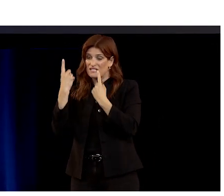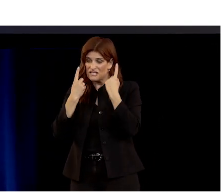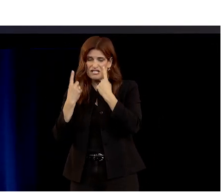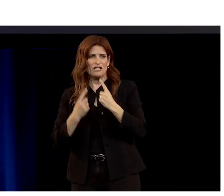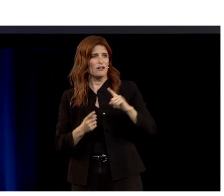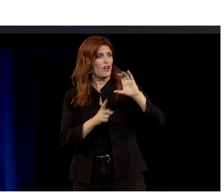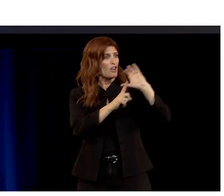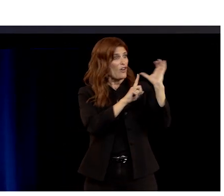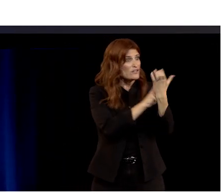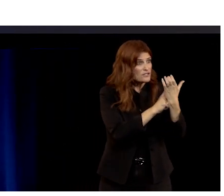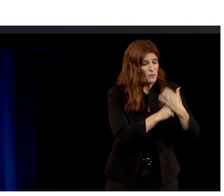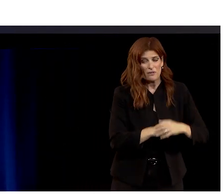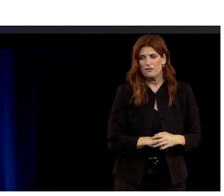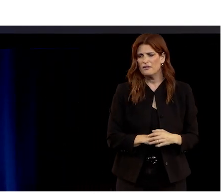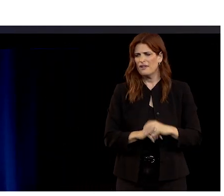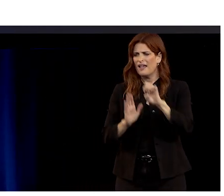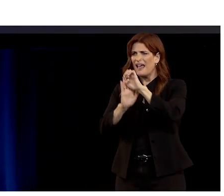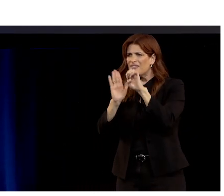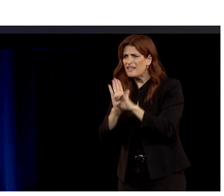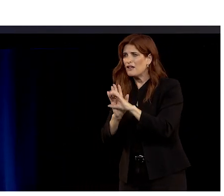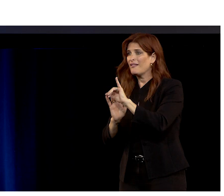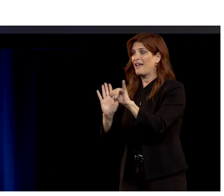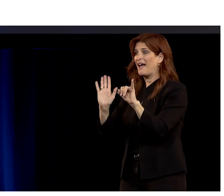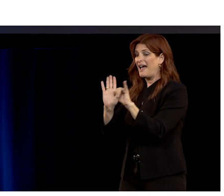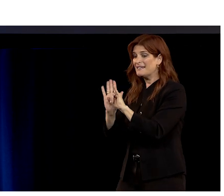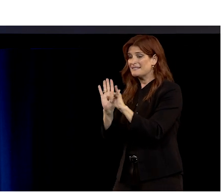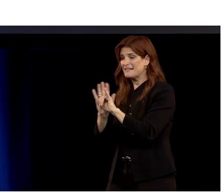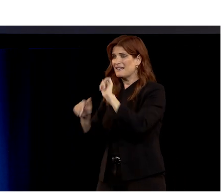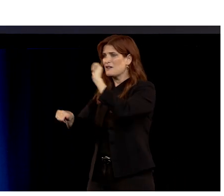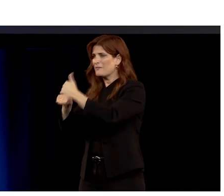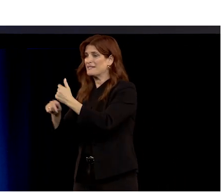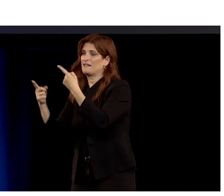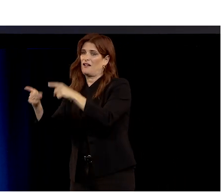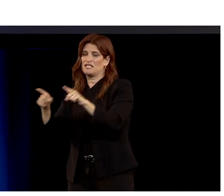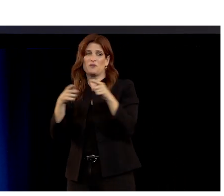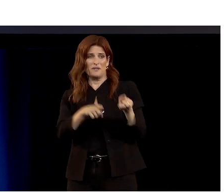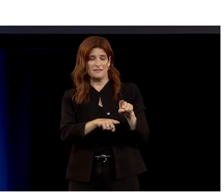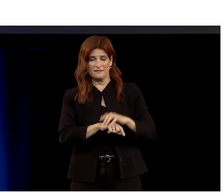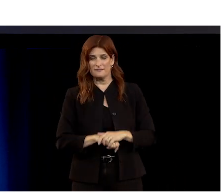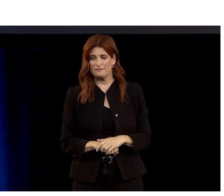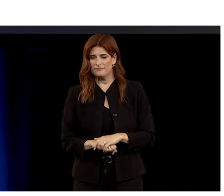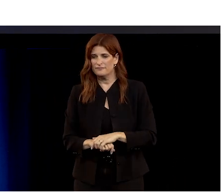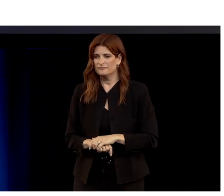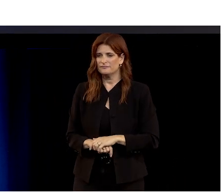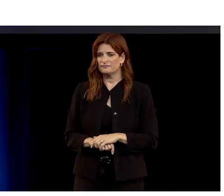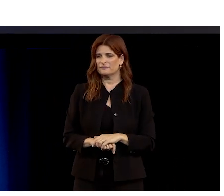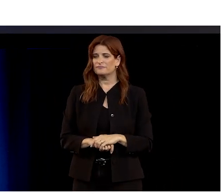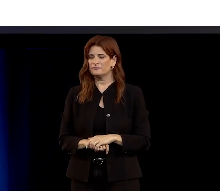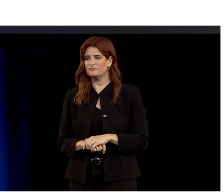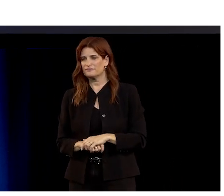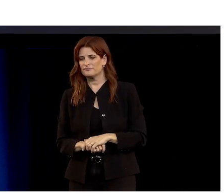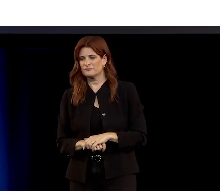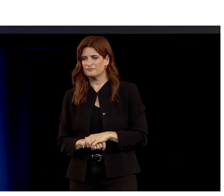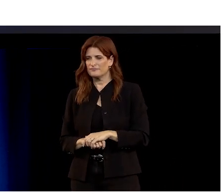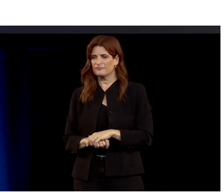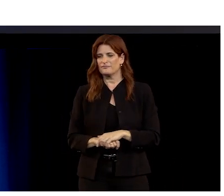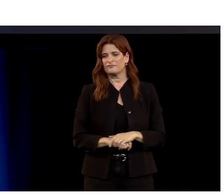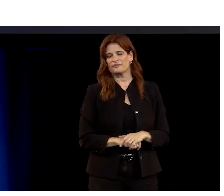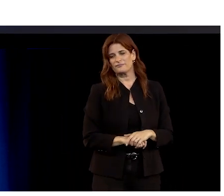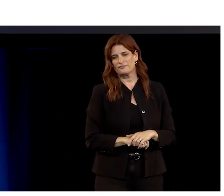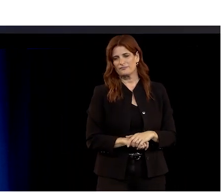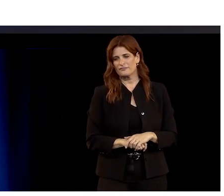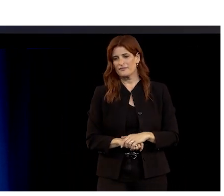to them. This contradicts decades of research. The issue? It goes back to ignorance and